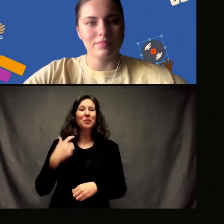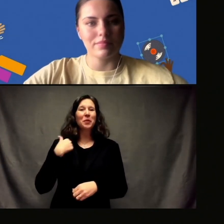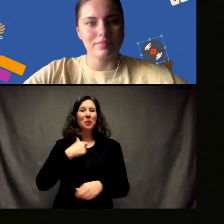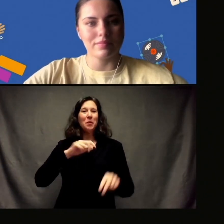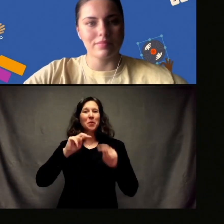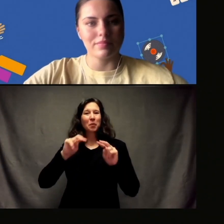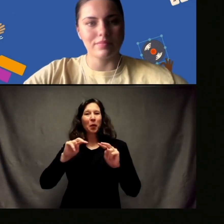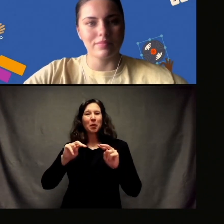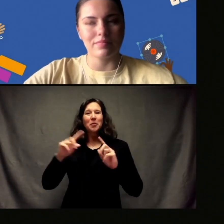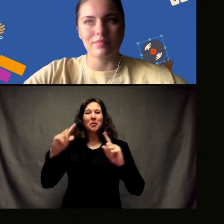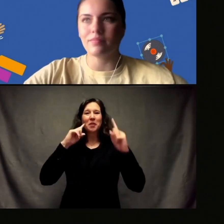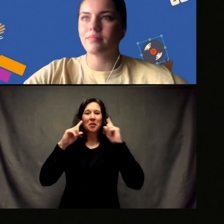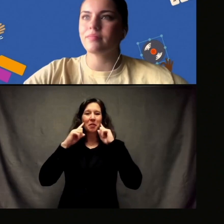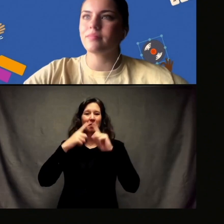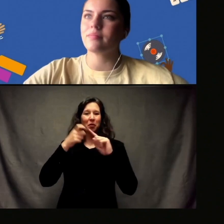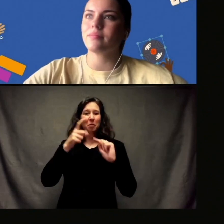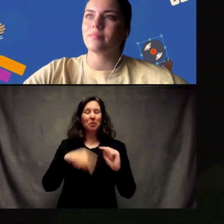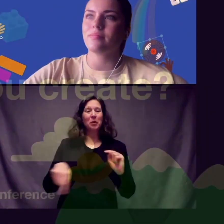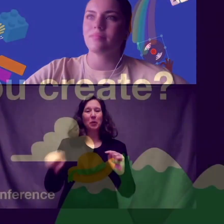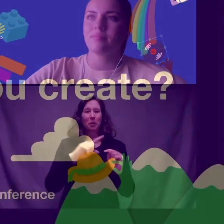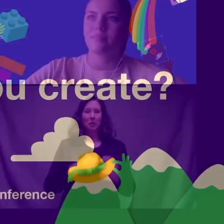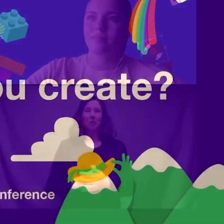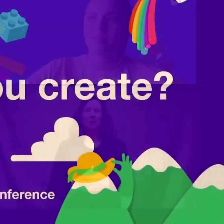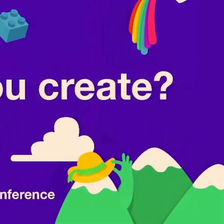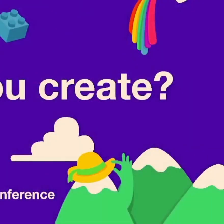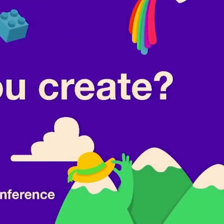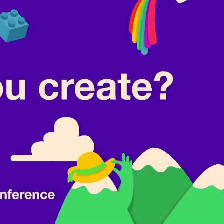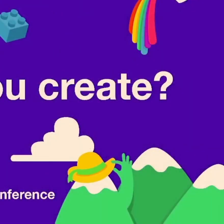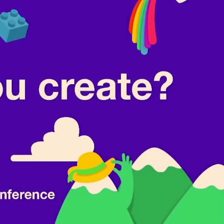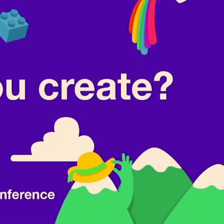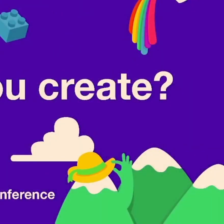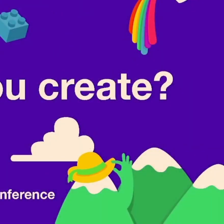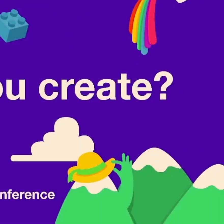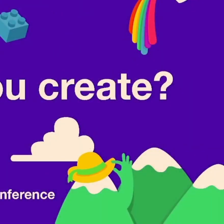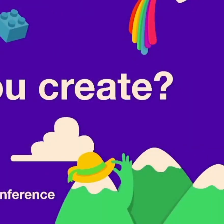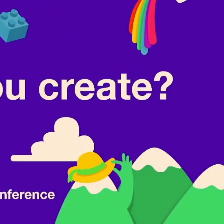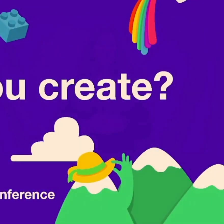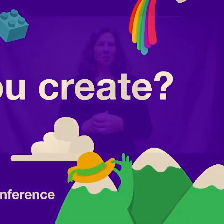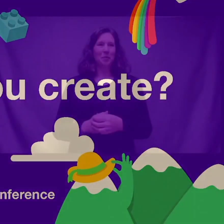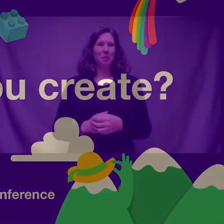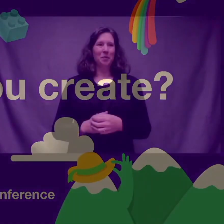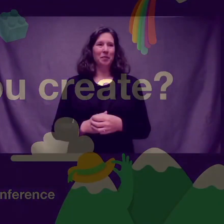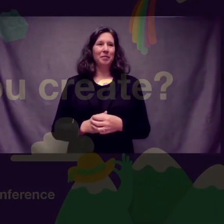forward to hearing from you. So I'm gonna share my.